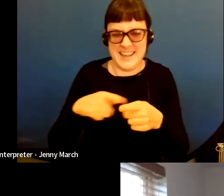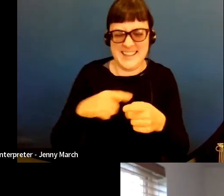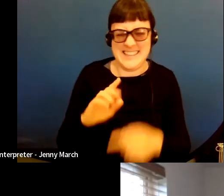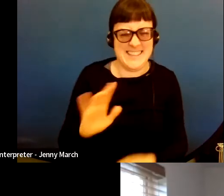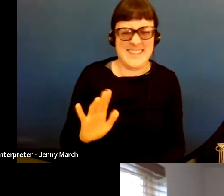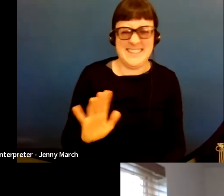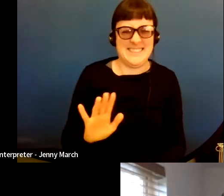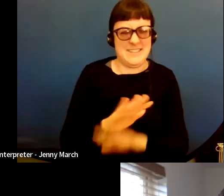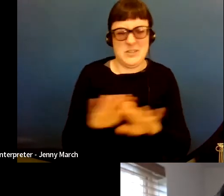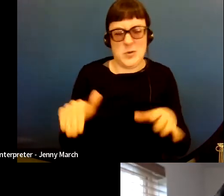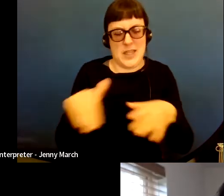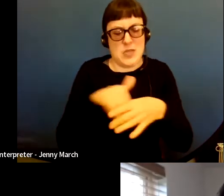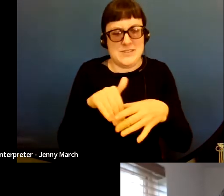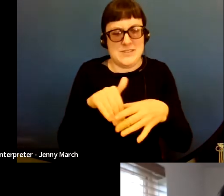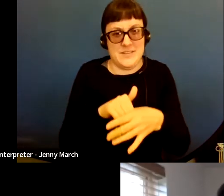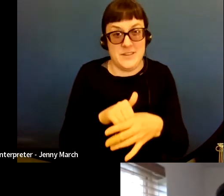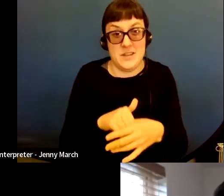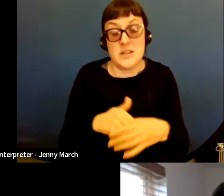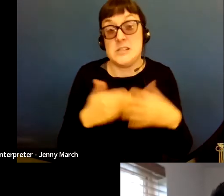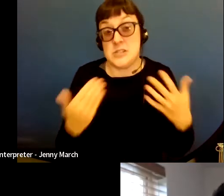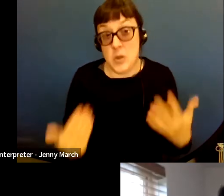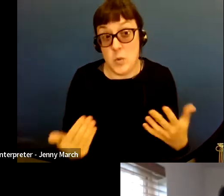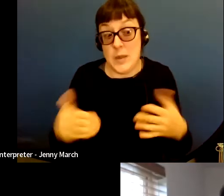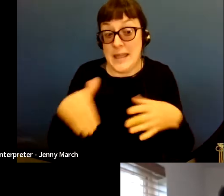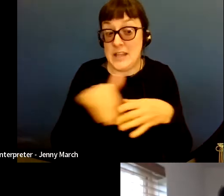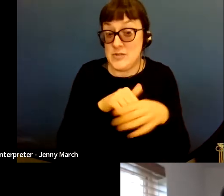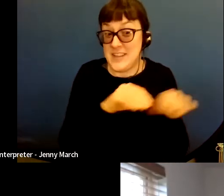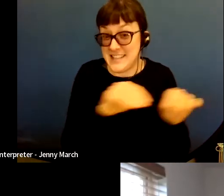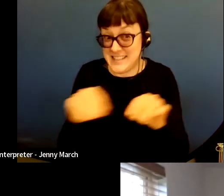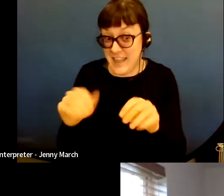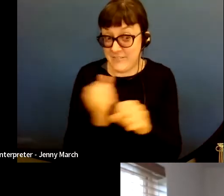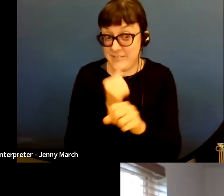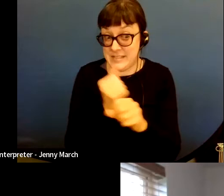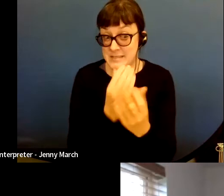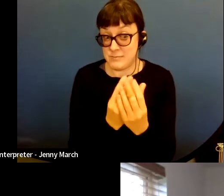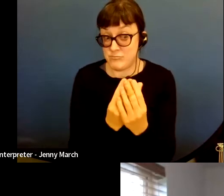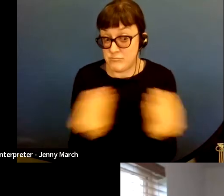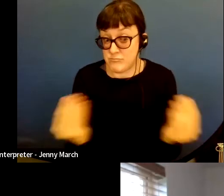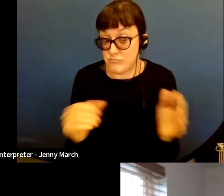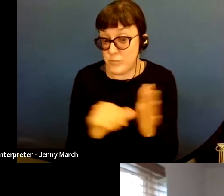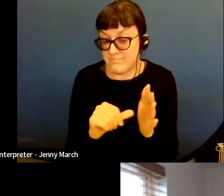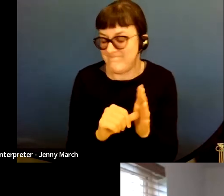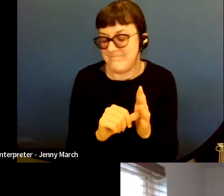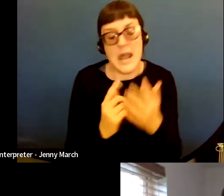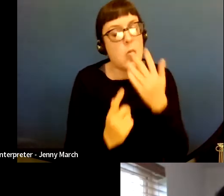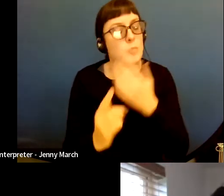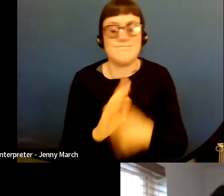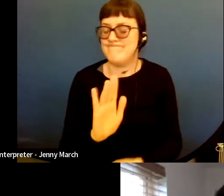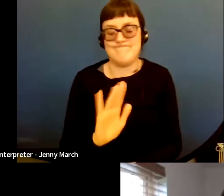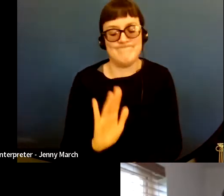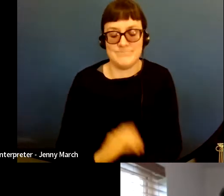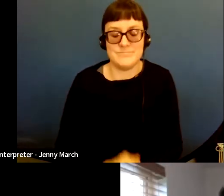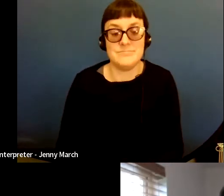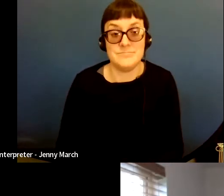So, can inclusive educational technology fix this problem? Well, the answer is by itself, no, of course it can't. But by